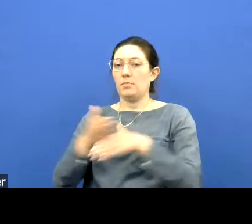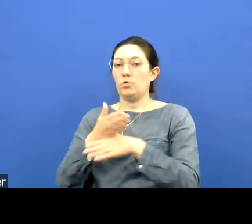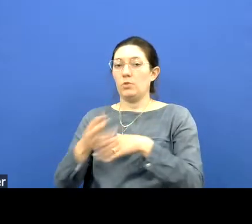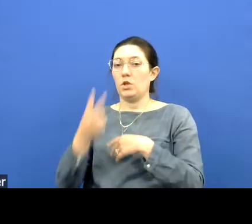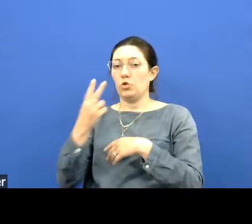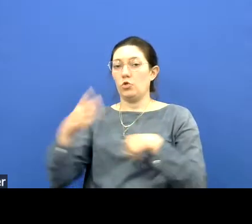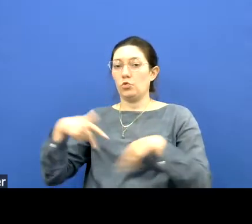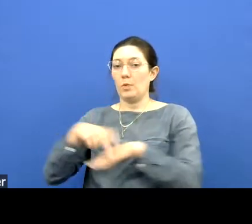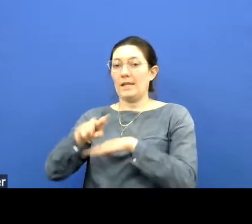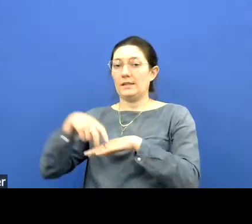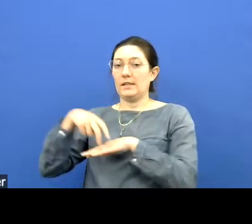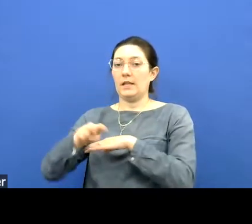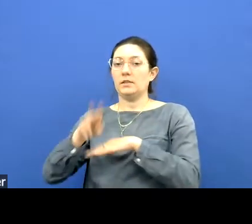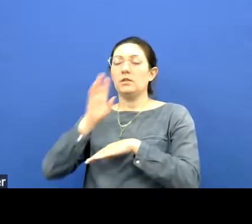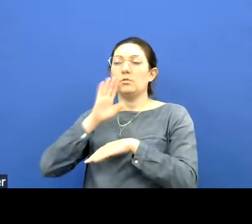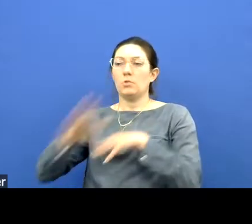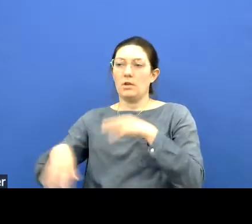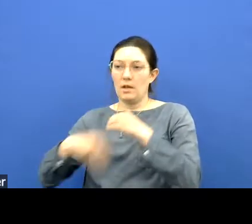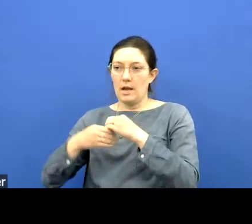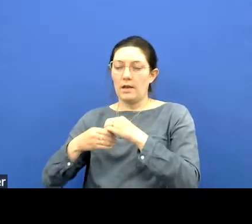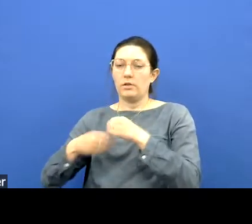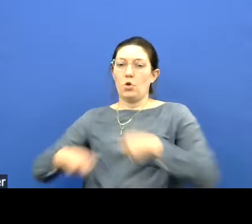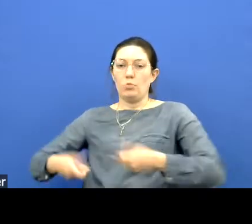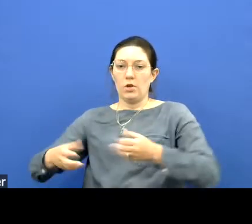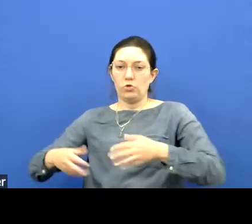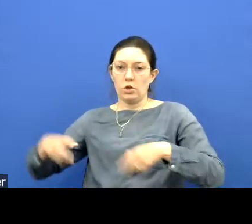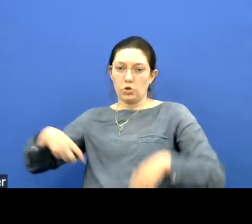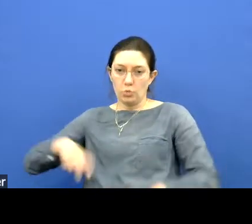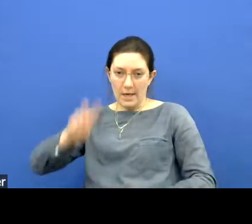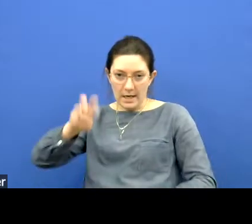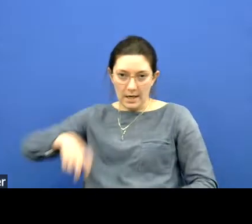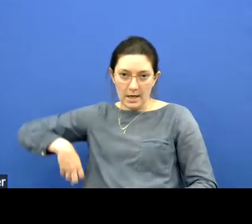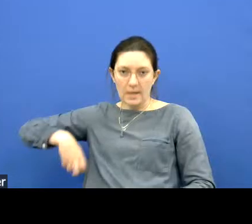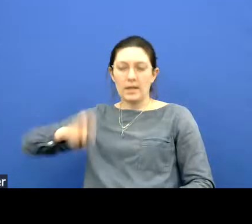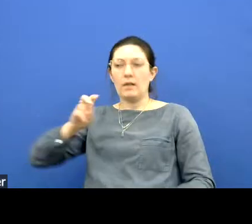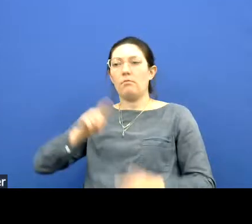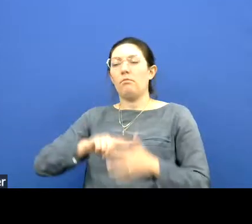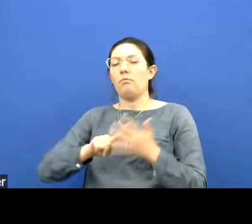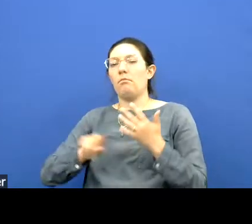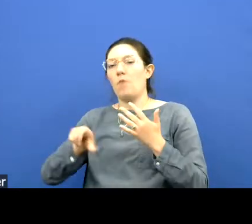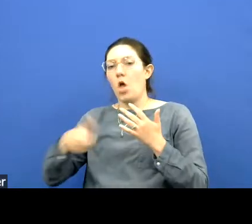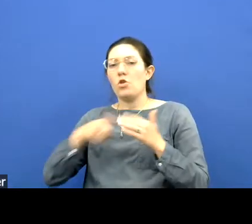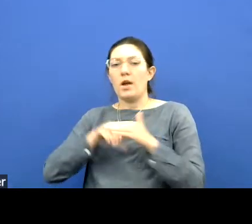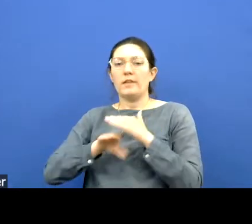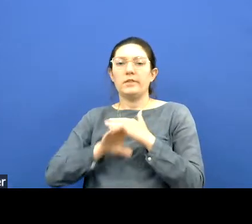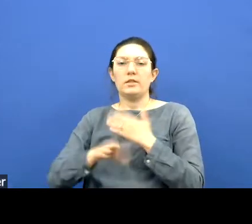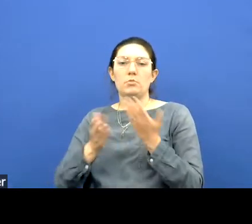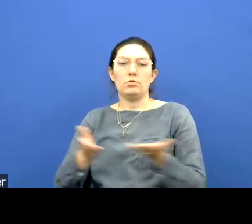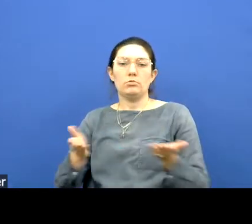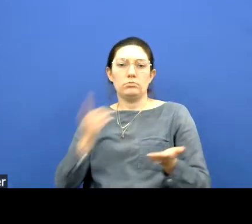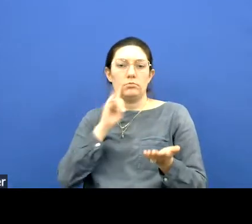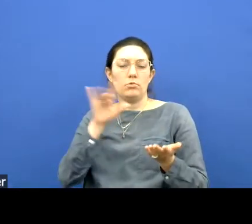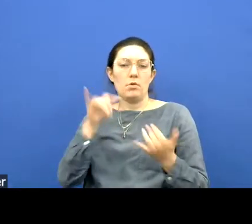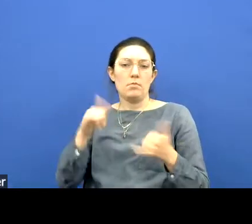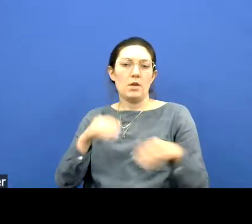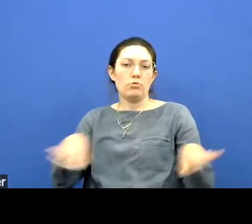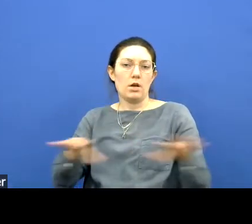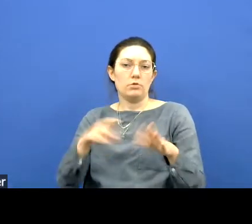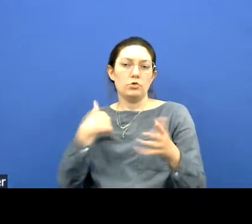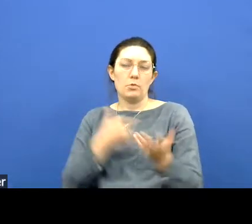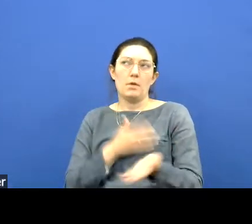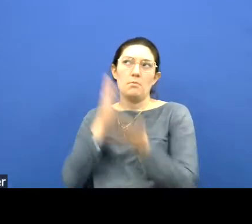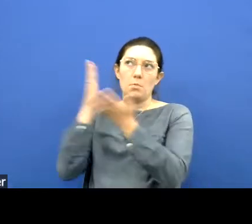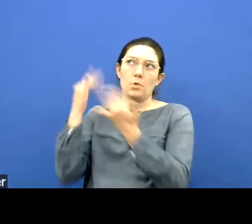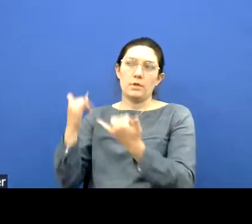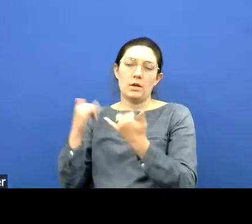some additional, we'd put in a wheelchair swing, some other accessible pieces of playground. So we're putting that proposal